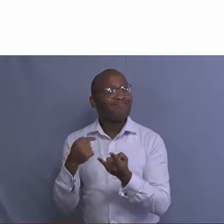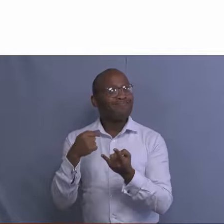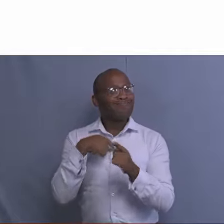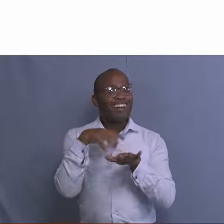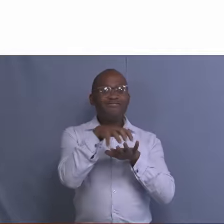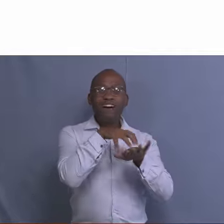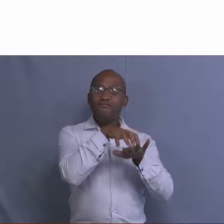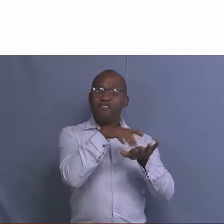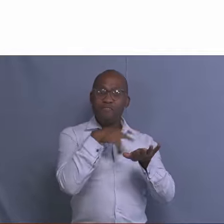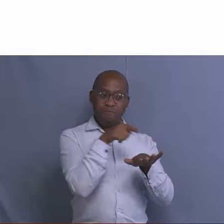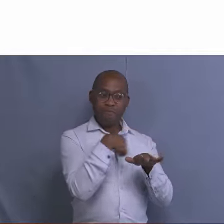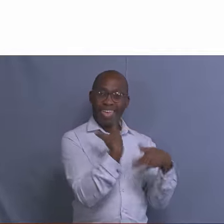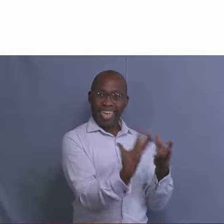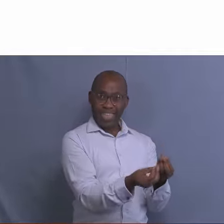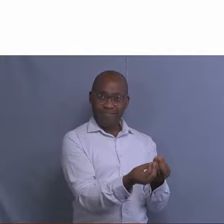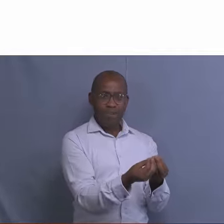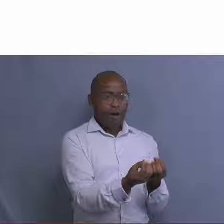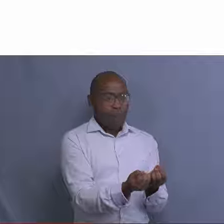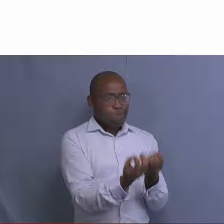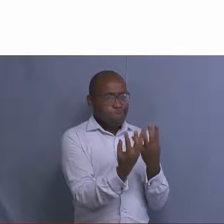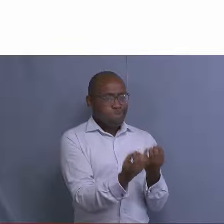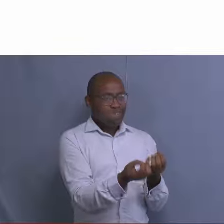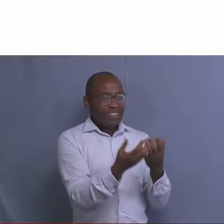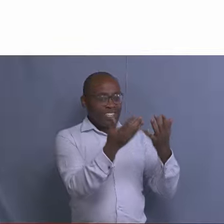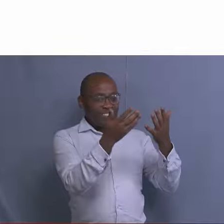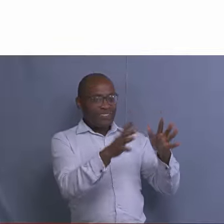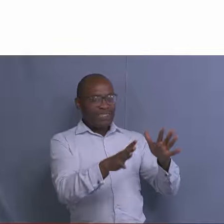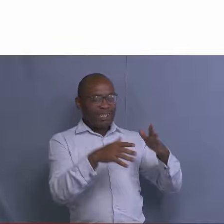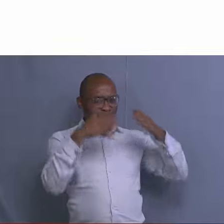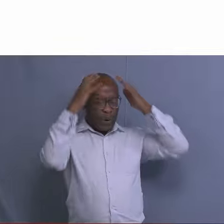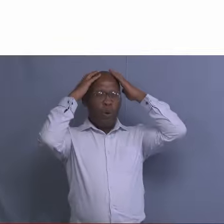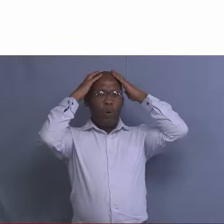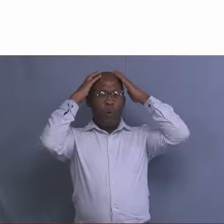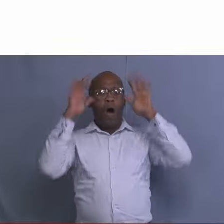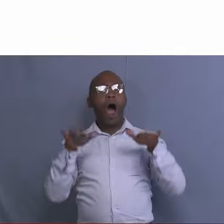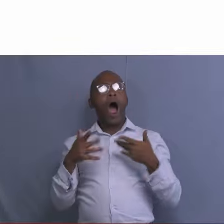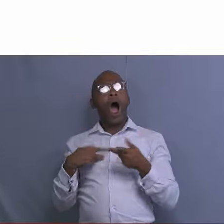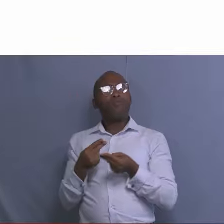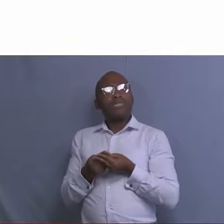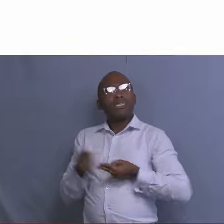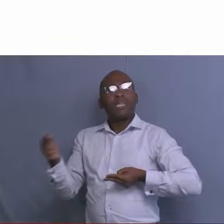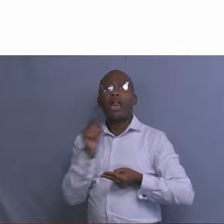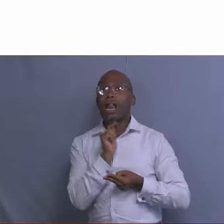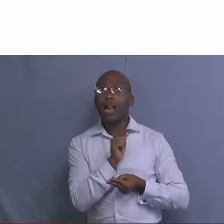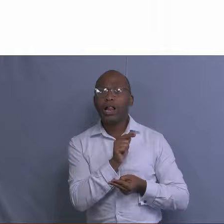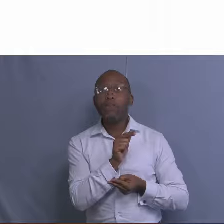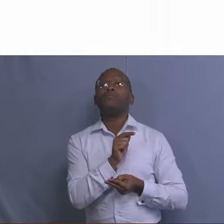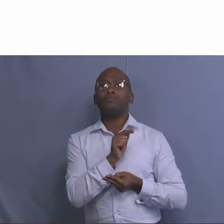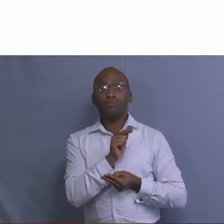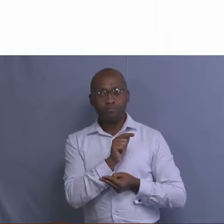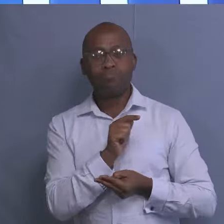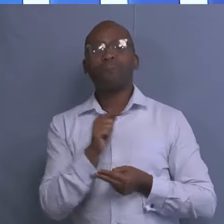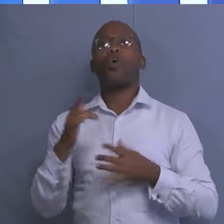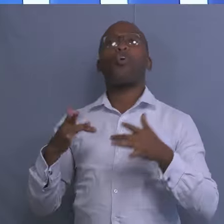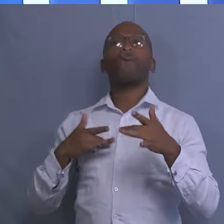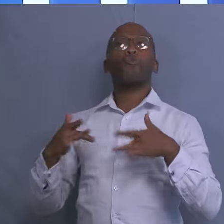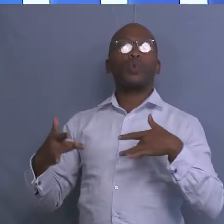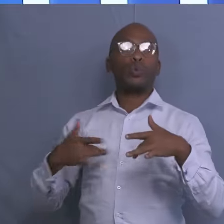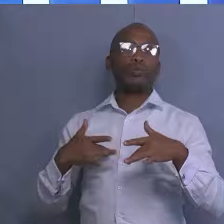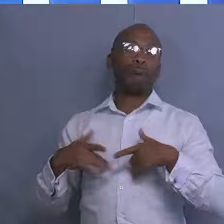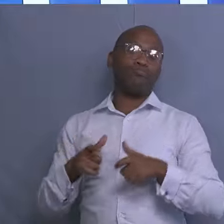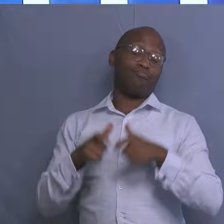the transportation cost of your products. You consider natural resources and the climate, where